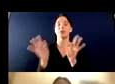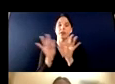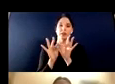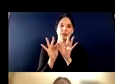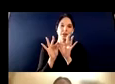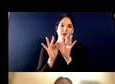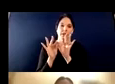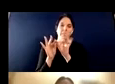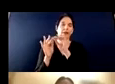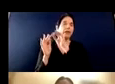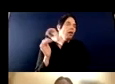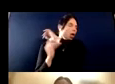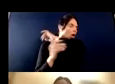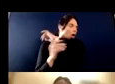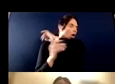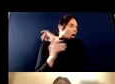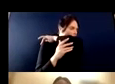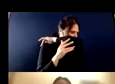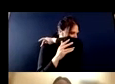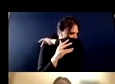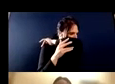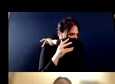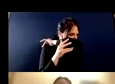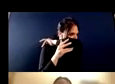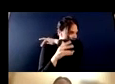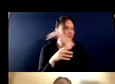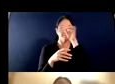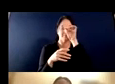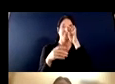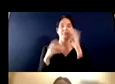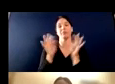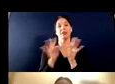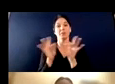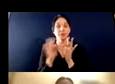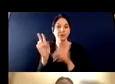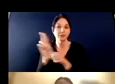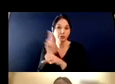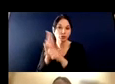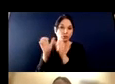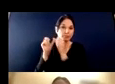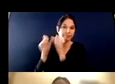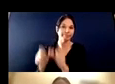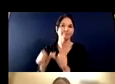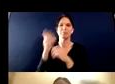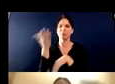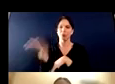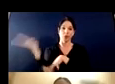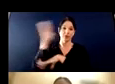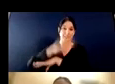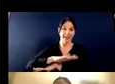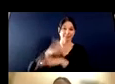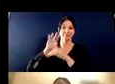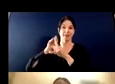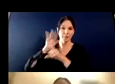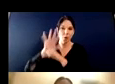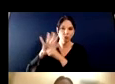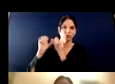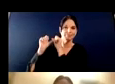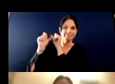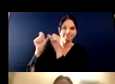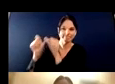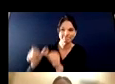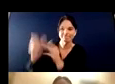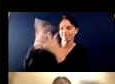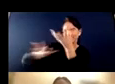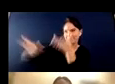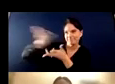used during all waking hours to give your child as much exposure to language, to sound, to interactions as